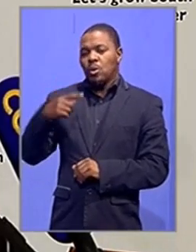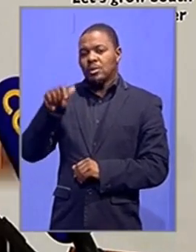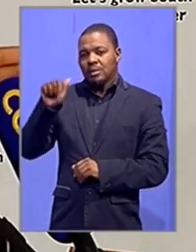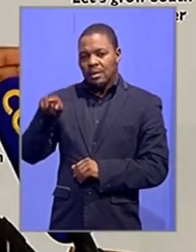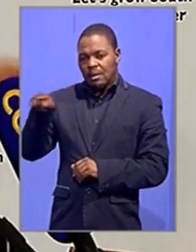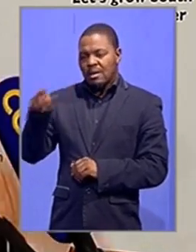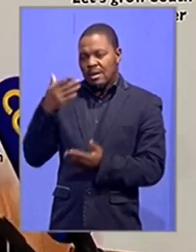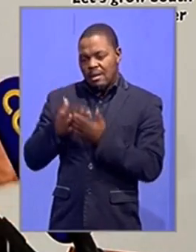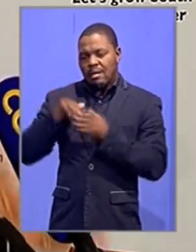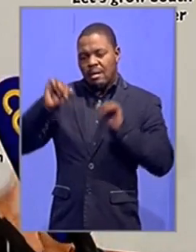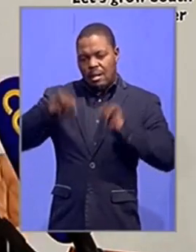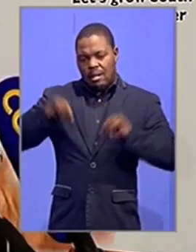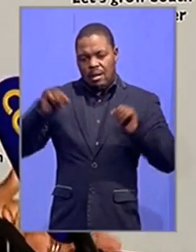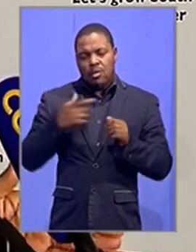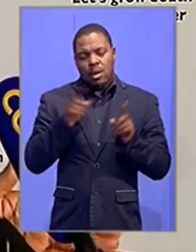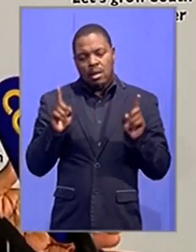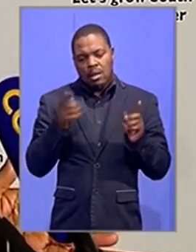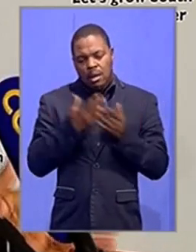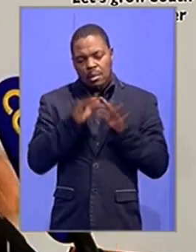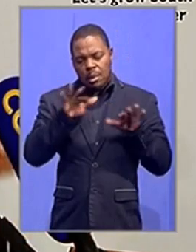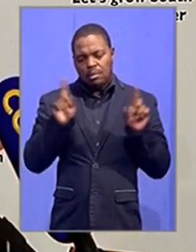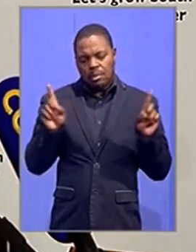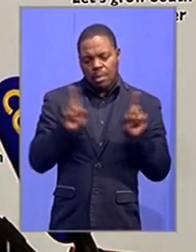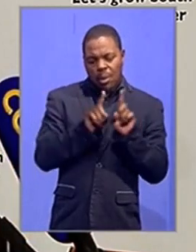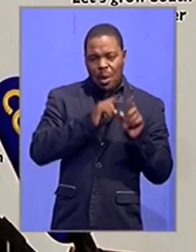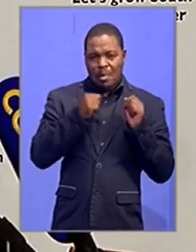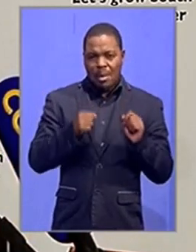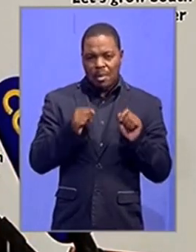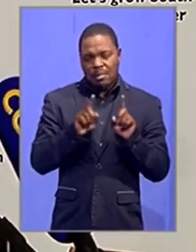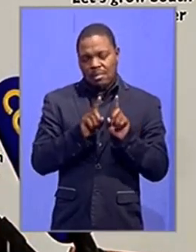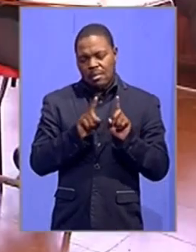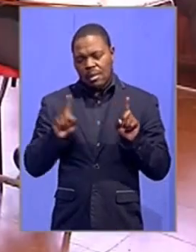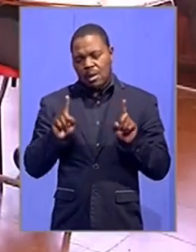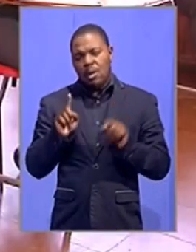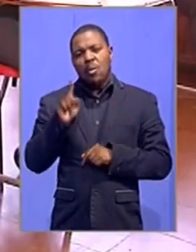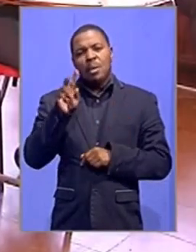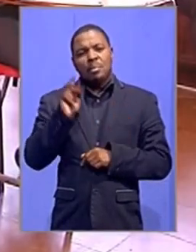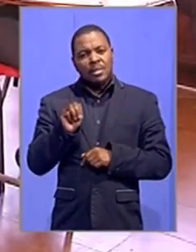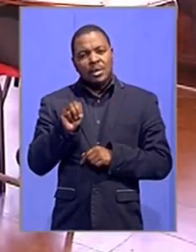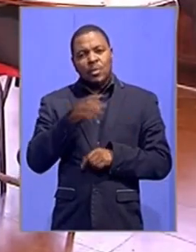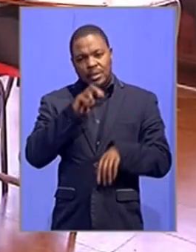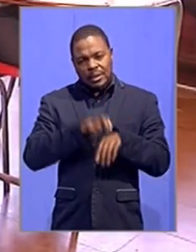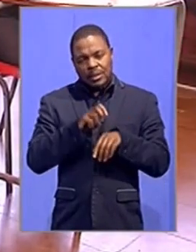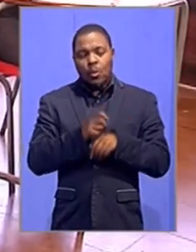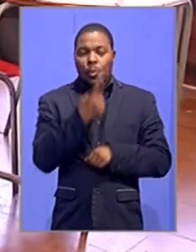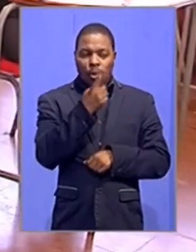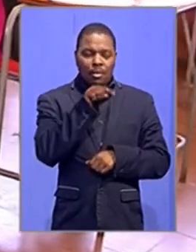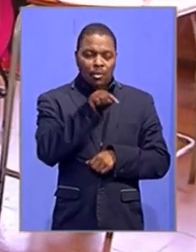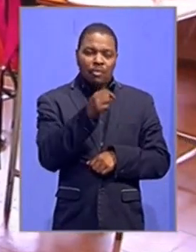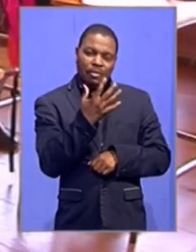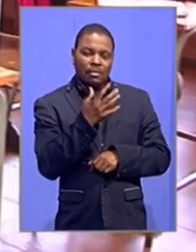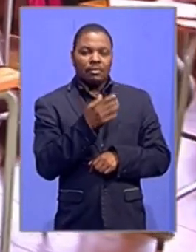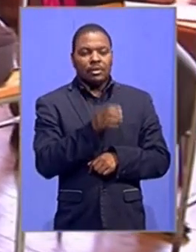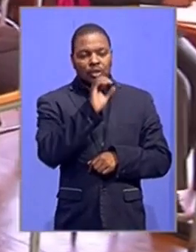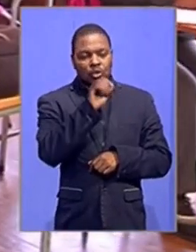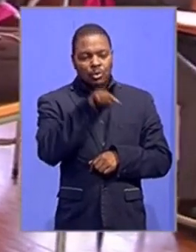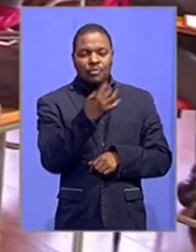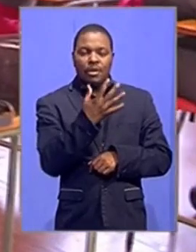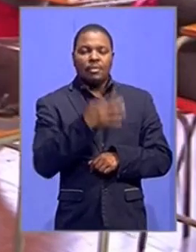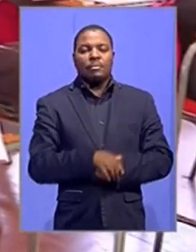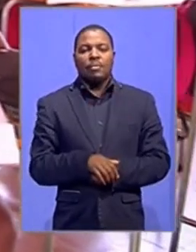to reduce from a meter, because now we're still stuck with a meter, to a 0.5. Le fa Motshekga a batla go ka soka